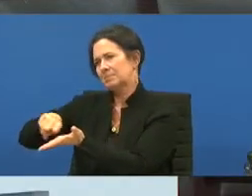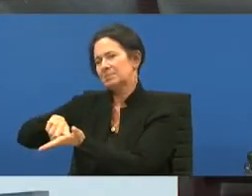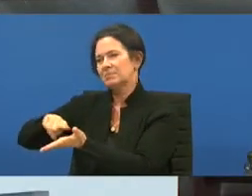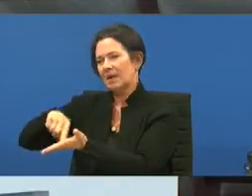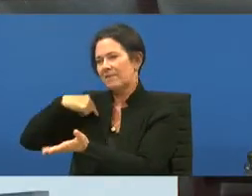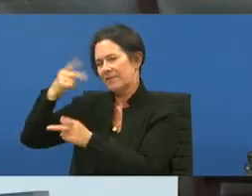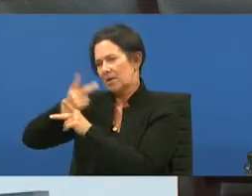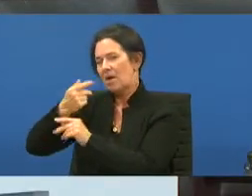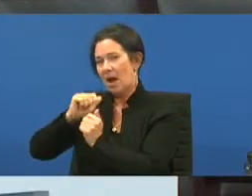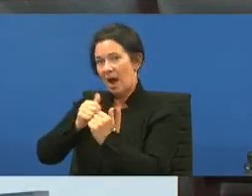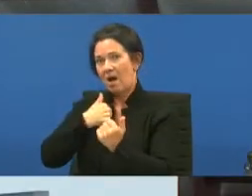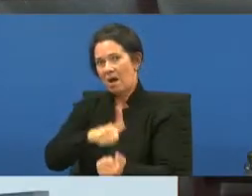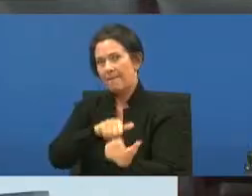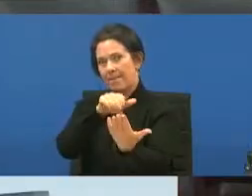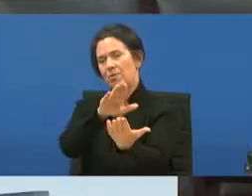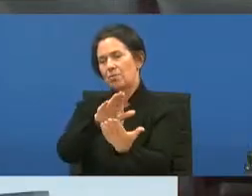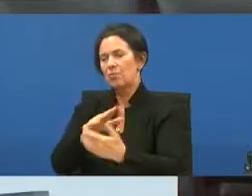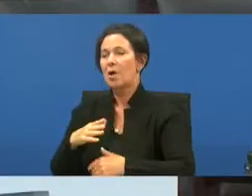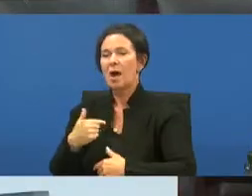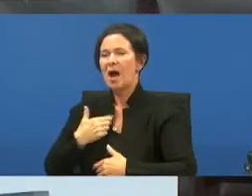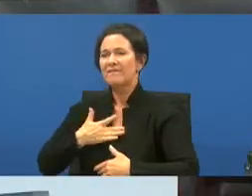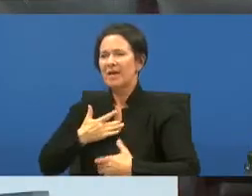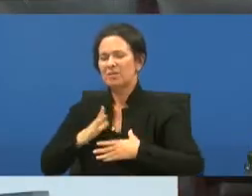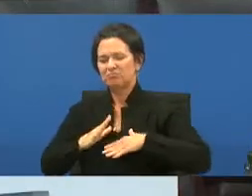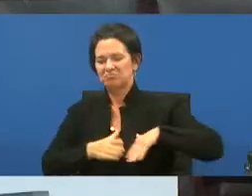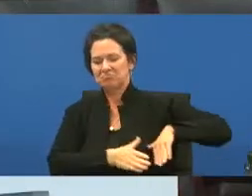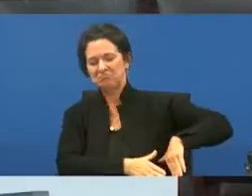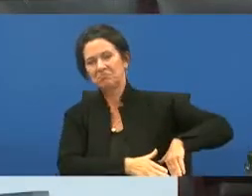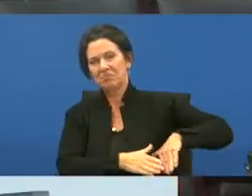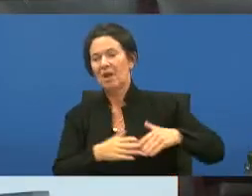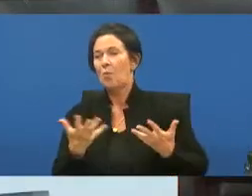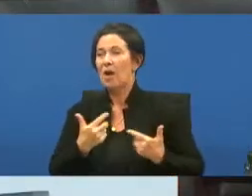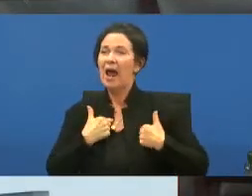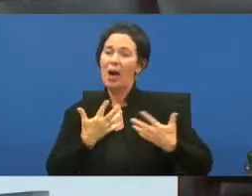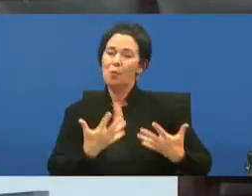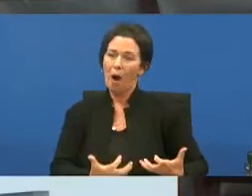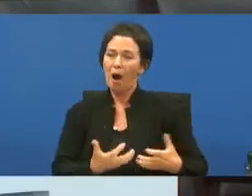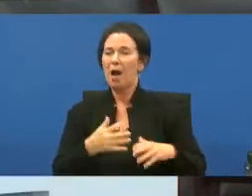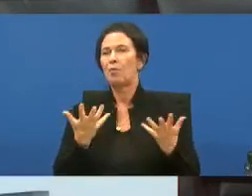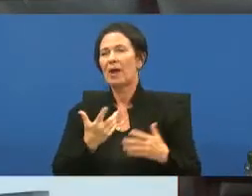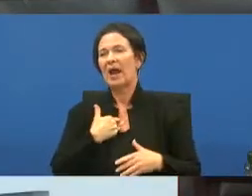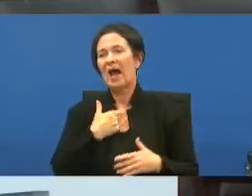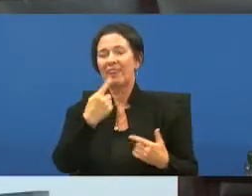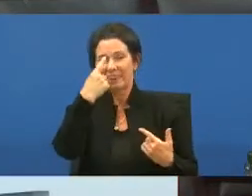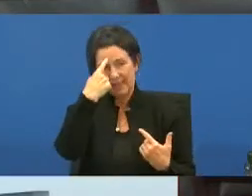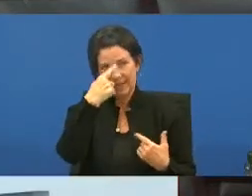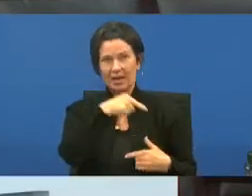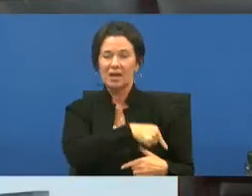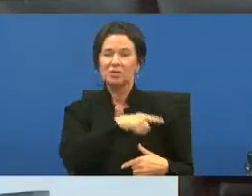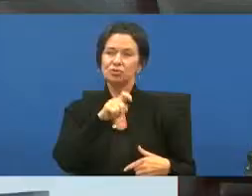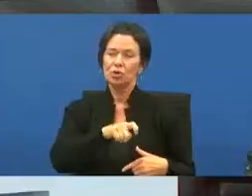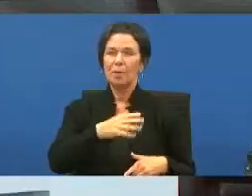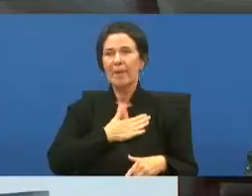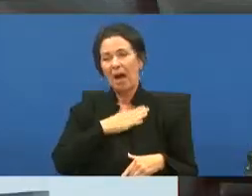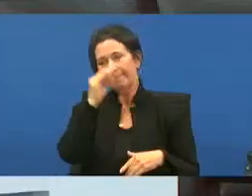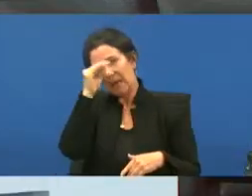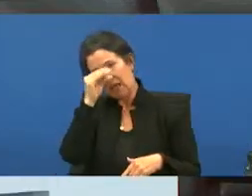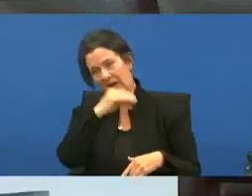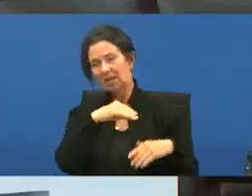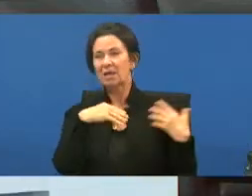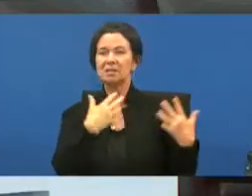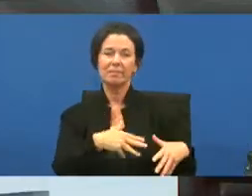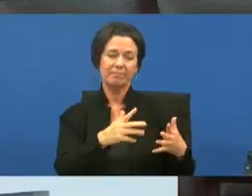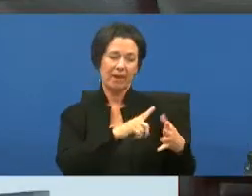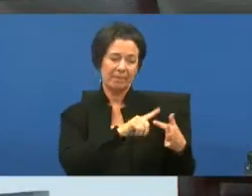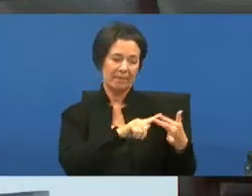feelings aside on the property of what I would like it to stay, what I would like the land to be, of course, it's rural looking, rural